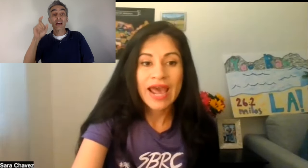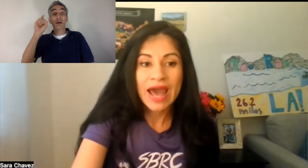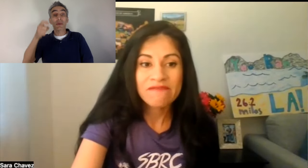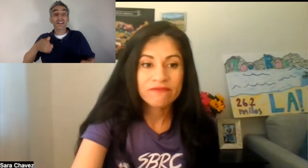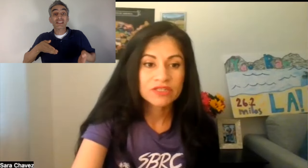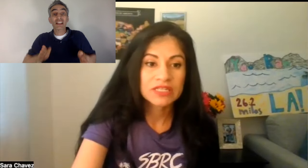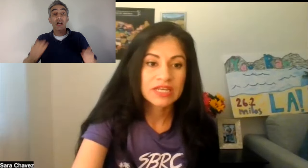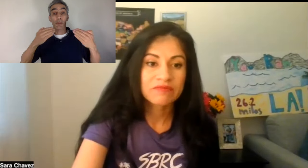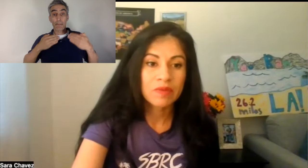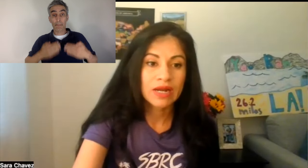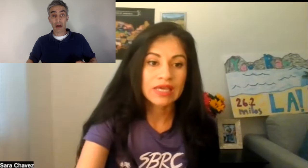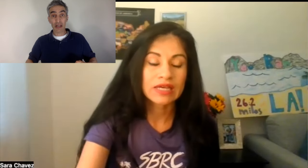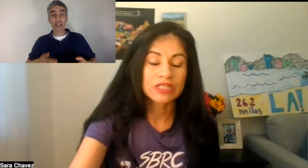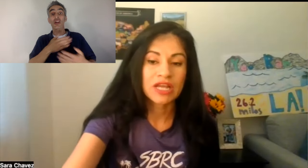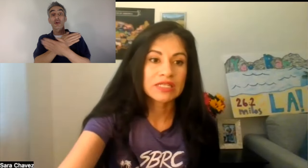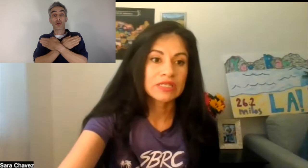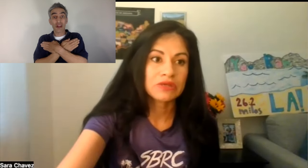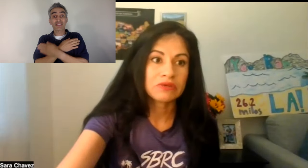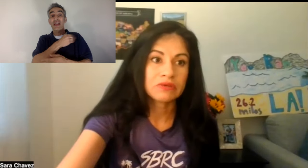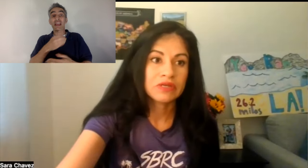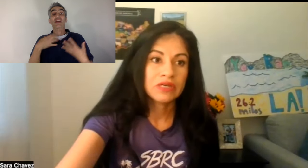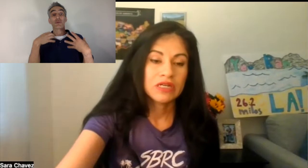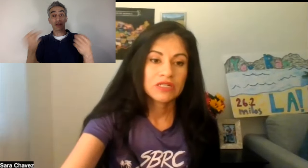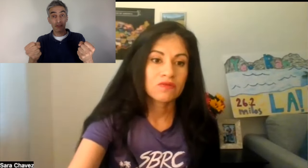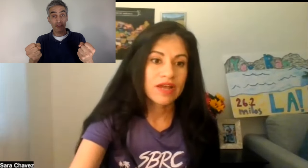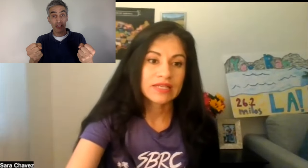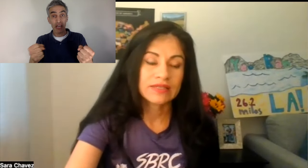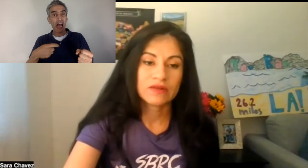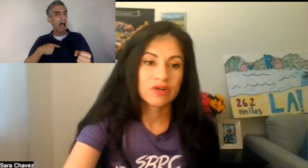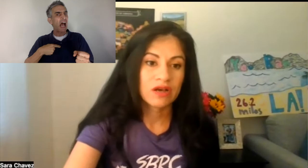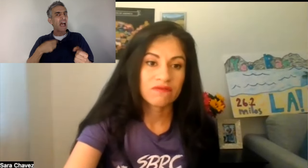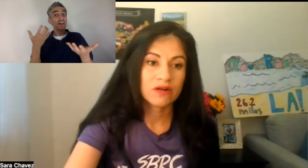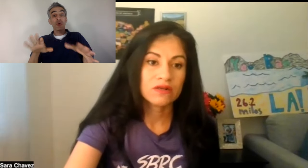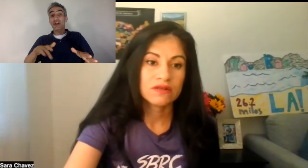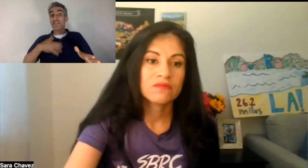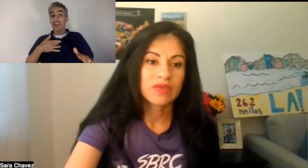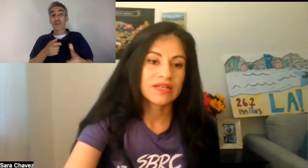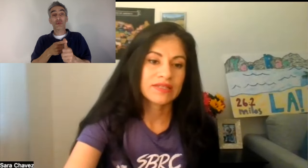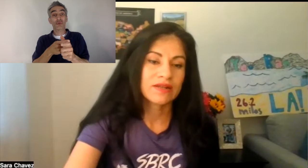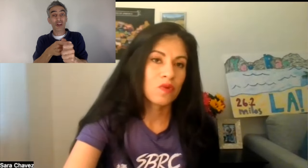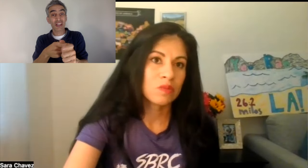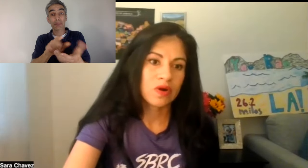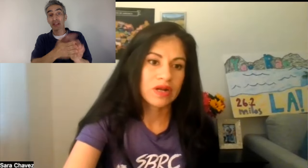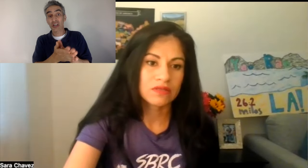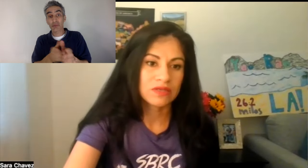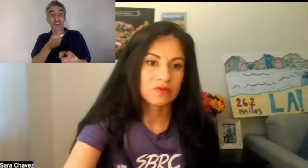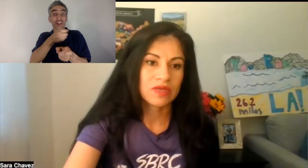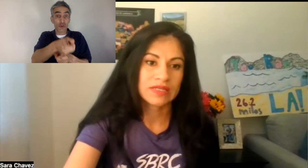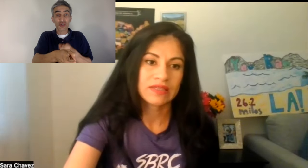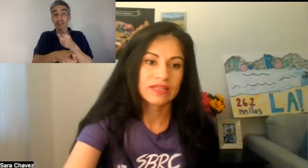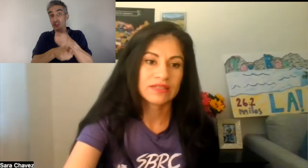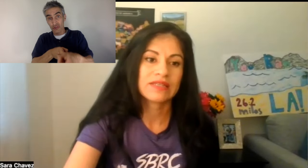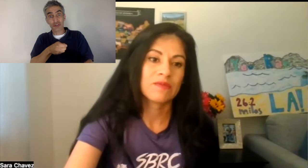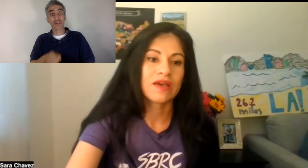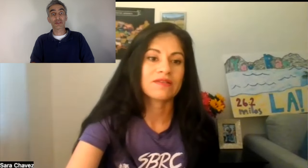almost half, just to give my body a chance to rest and recover, right? Because I didn't want to burn out too,